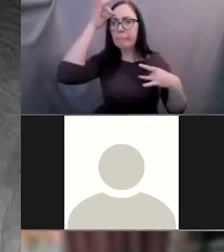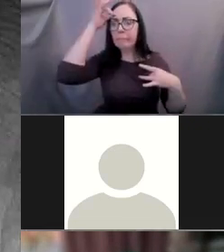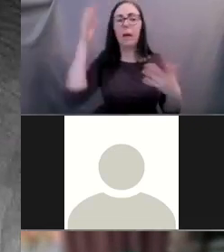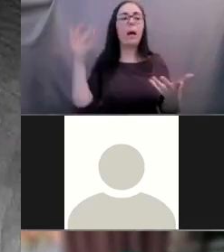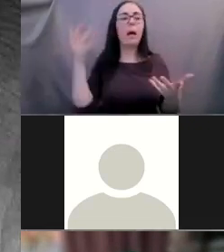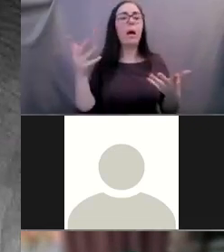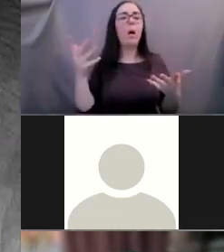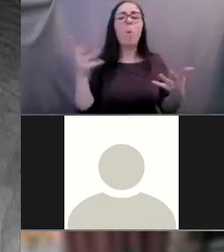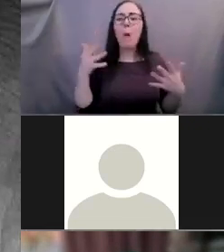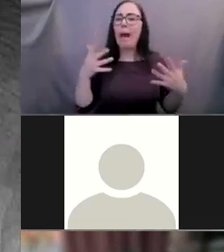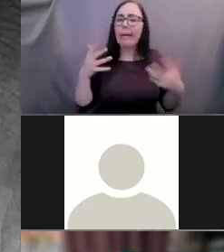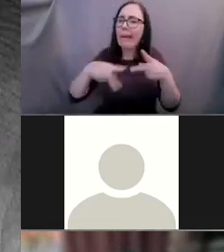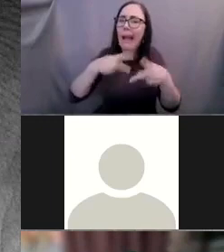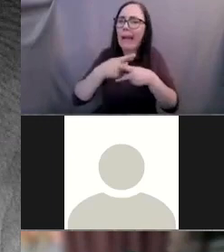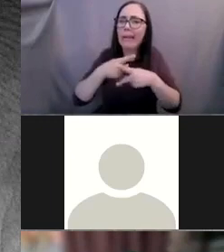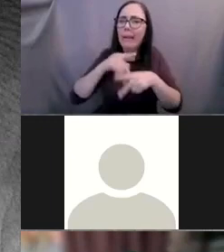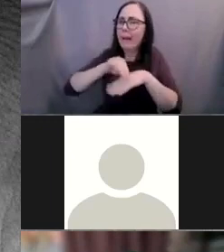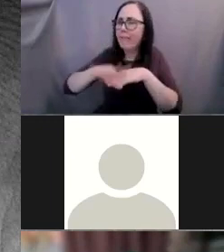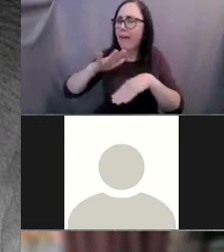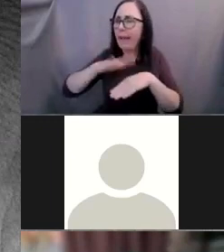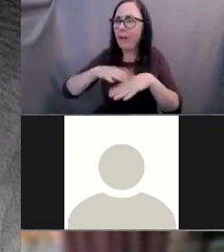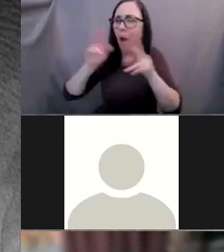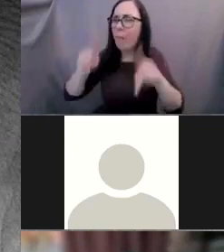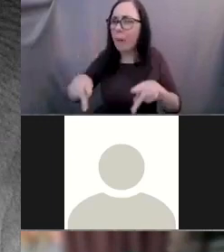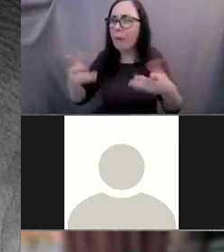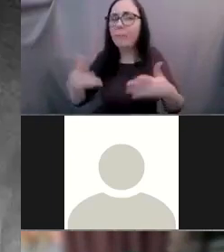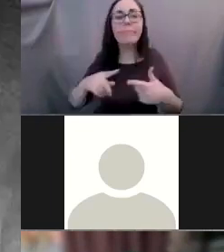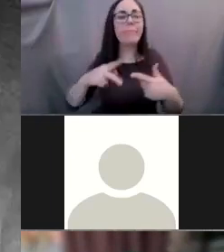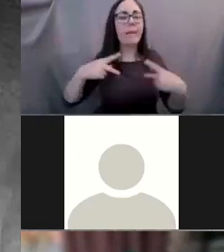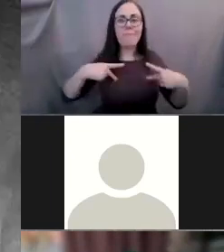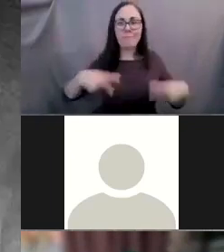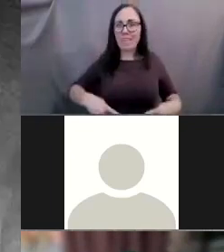impacts the whole body. It can cause chronic pain,